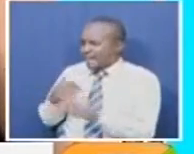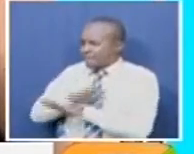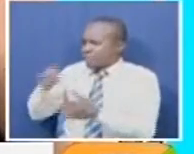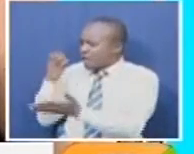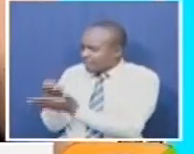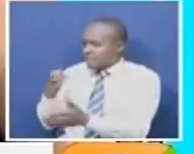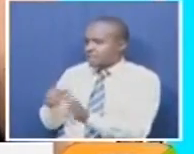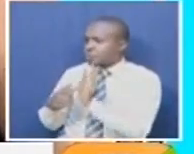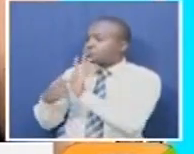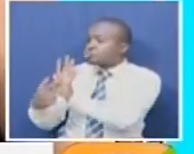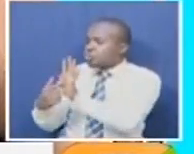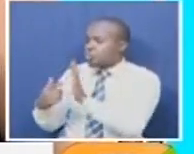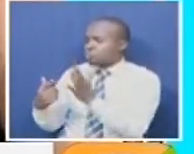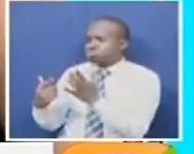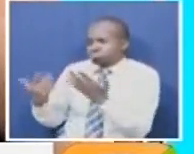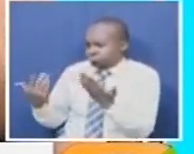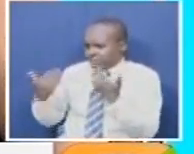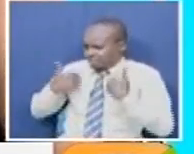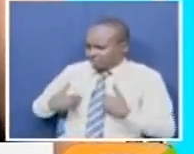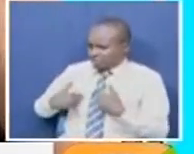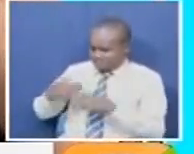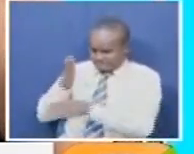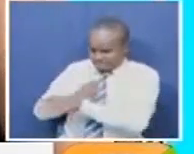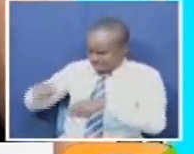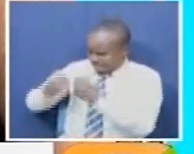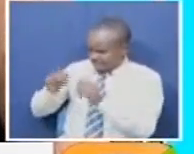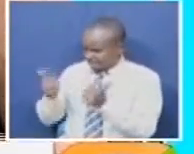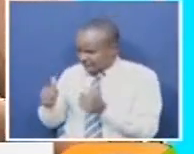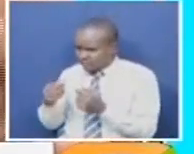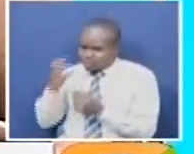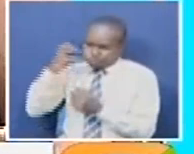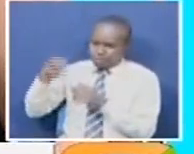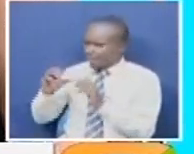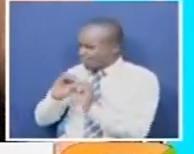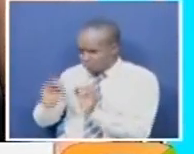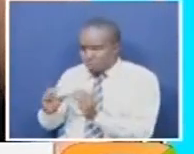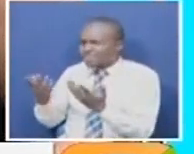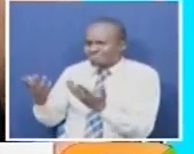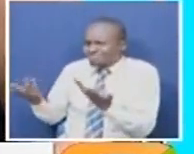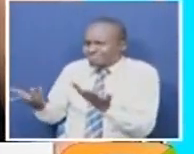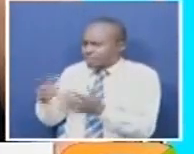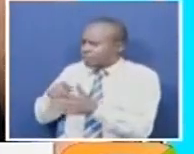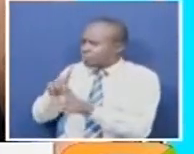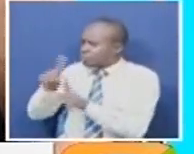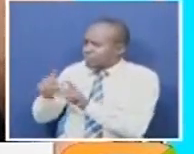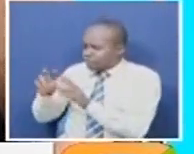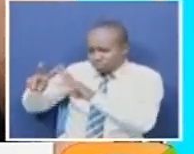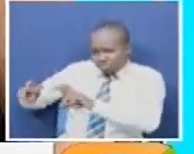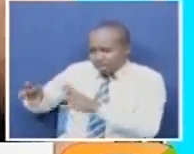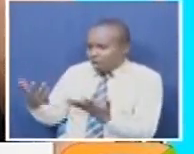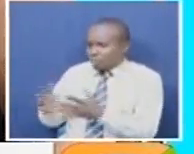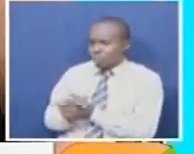show that maybe I don't have a scar, maybe I'm not swollen anywhere. What kind of questions do you take victims to?